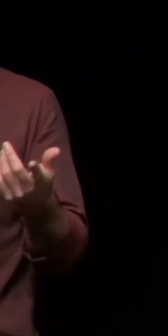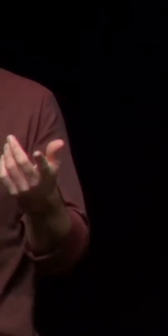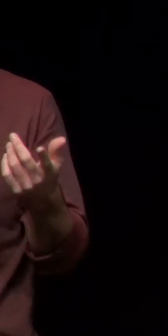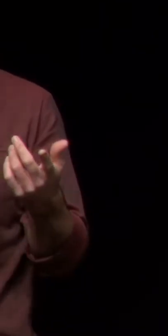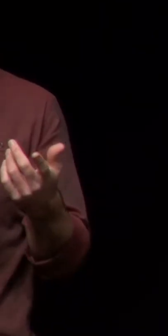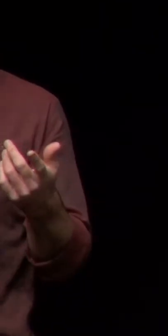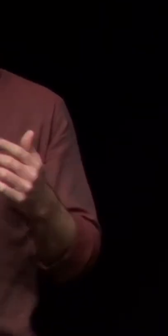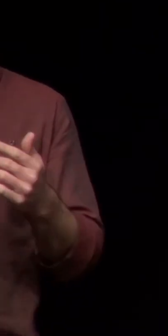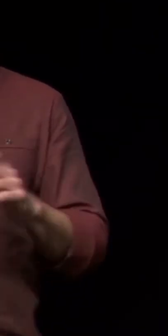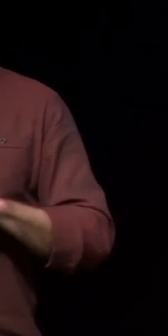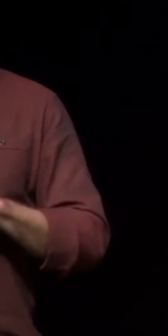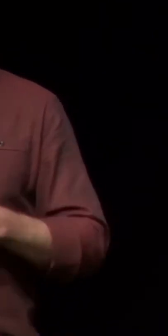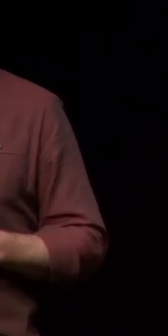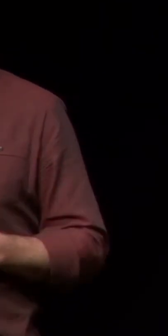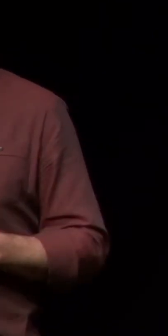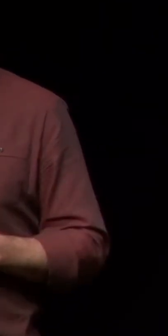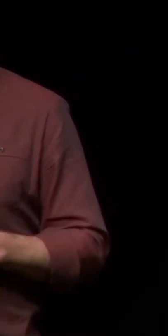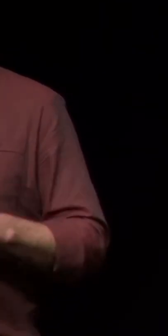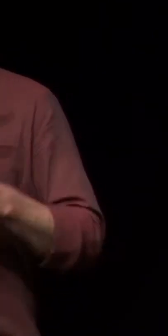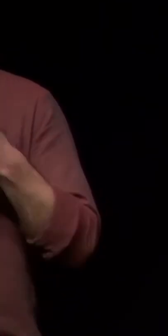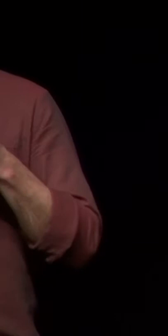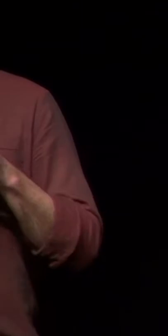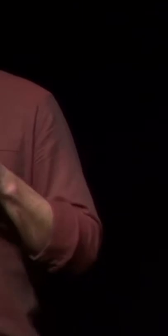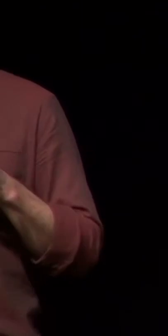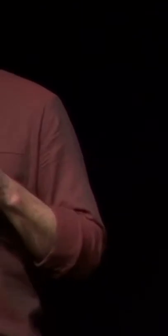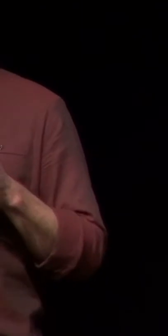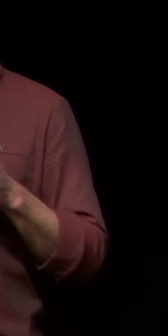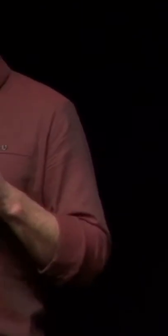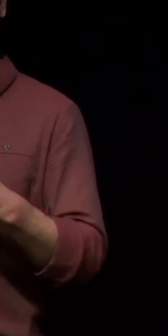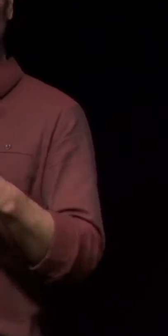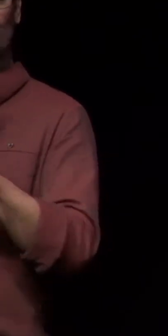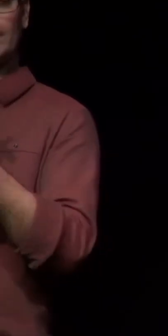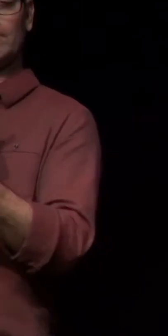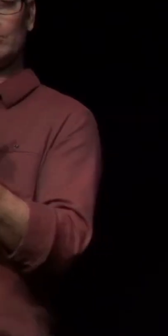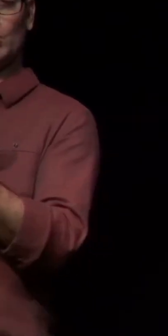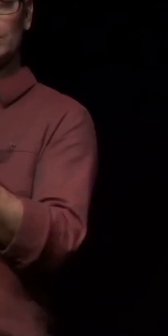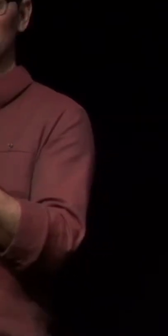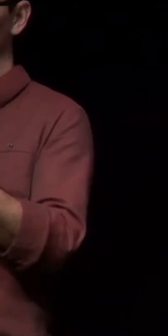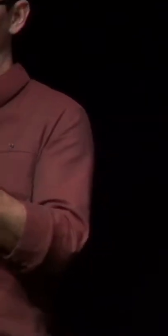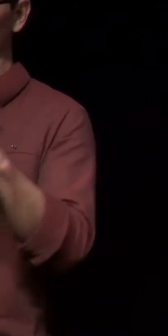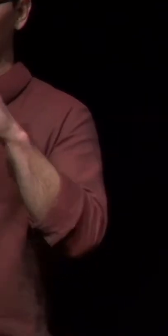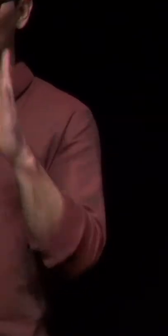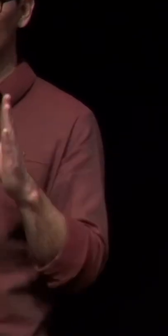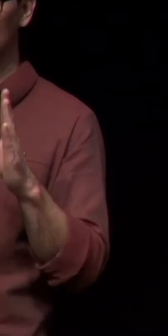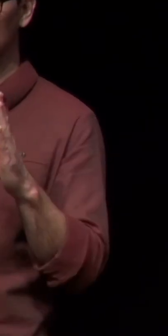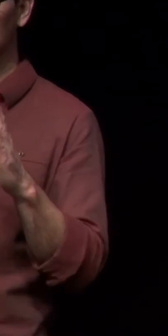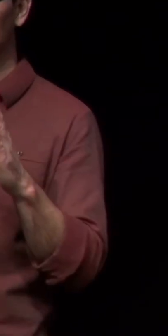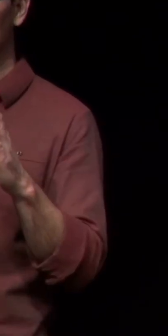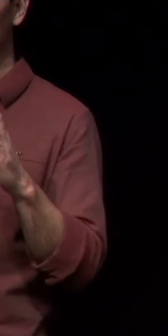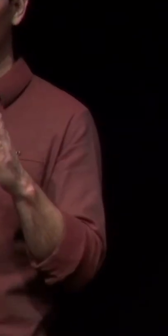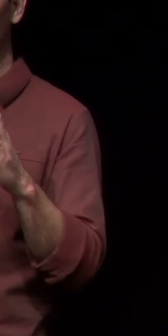rights-based approach to not only housing, but he says he sees that when you start to call it a right,